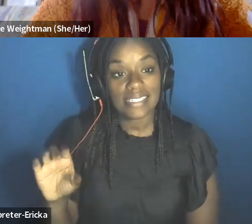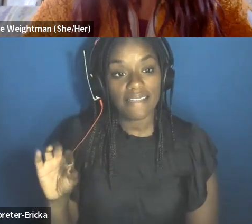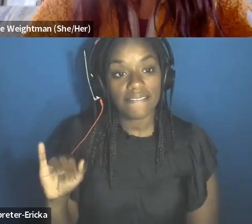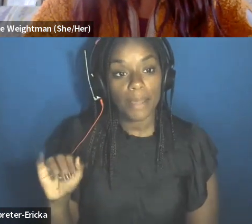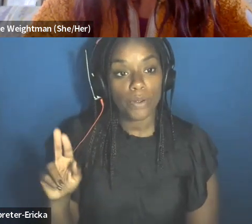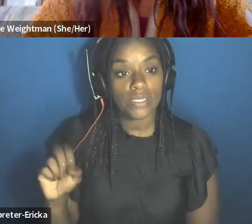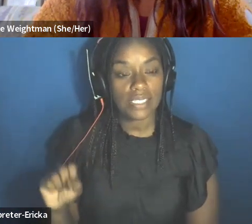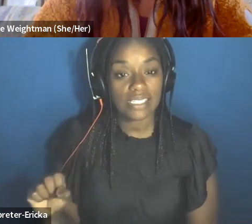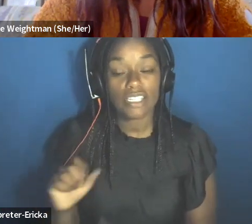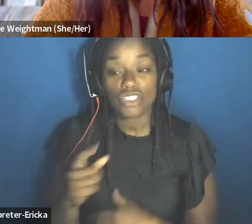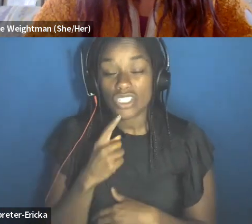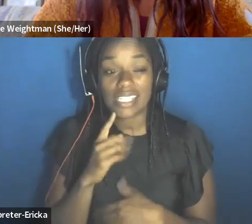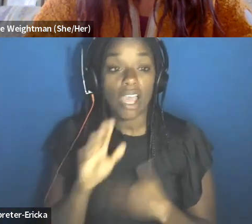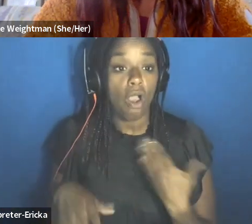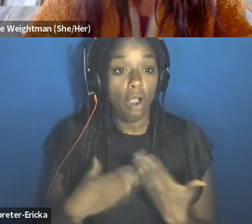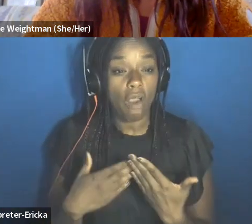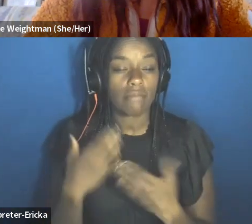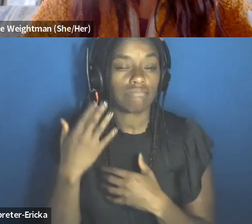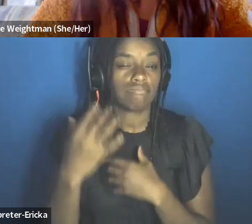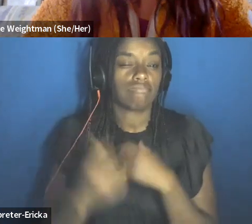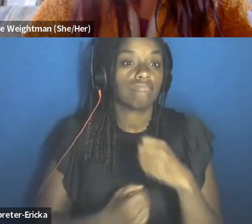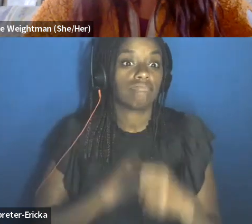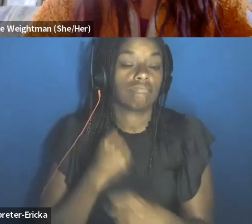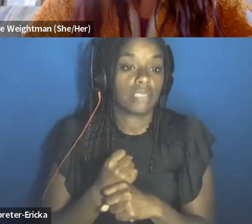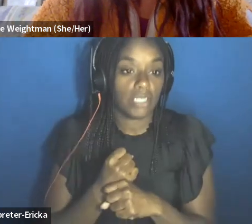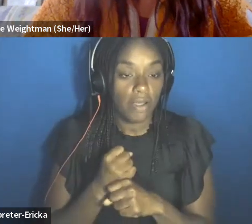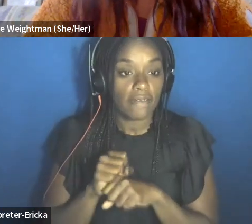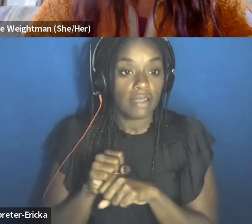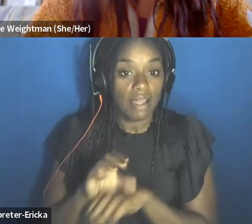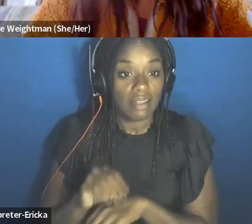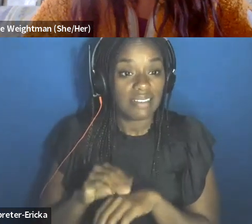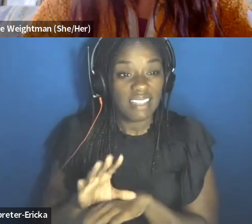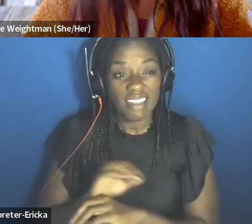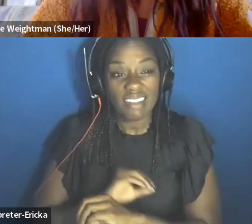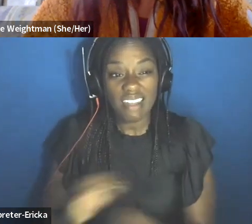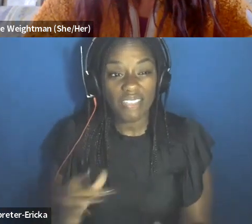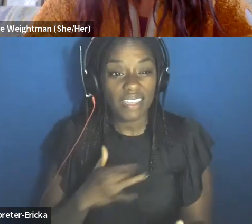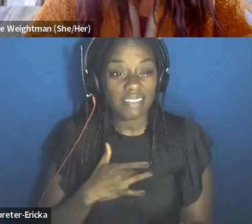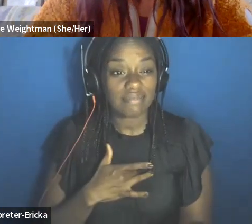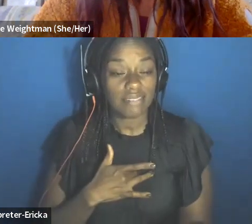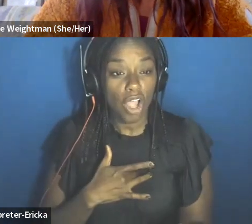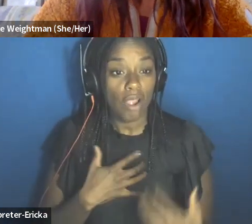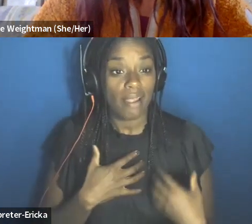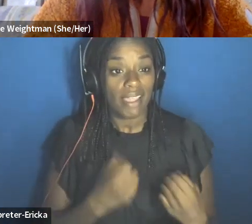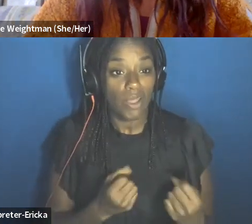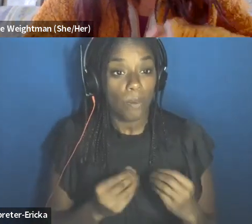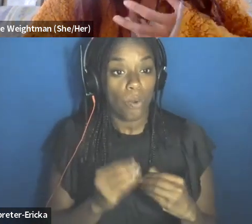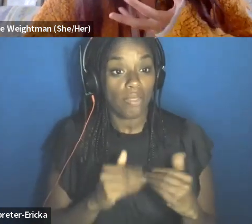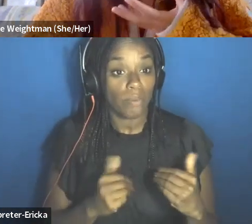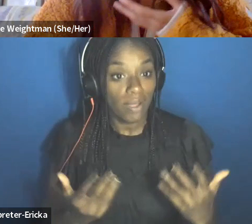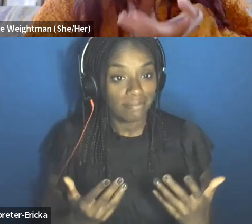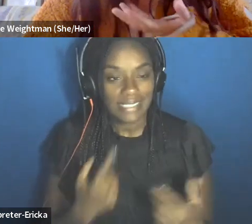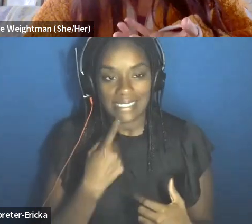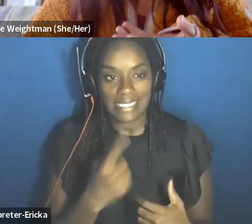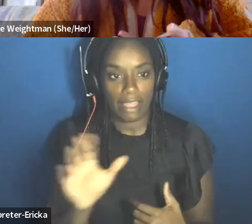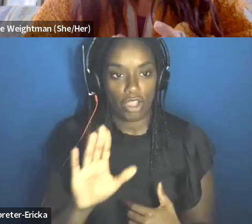she's done, nothing has helped heal her heart more than telling her story. And so I'm wondering,